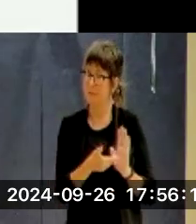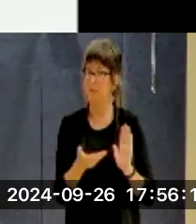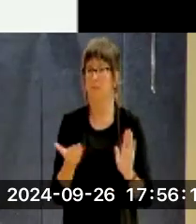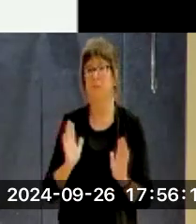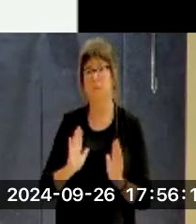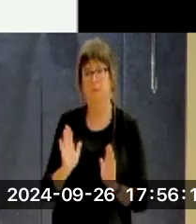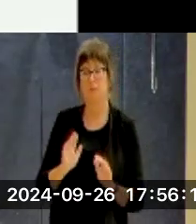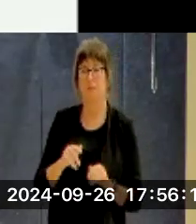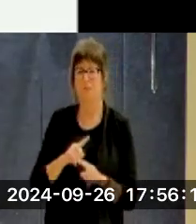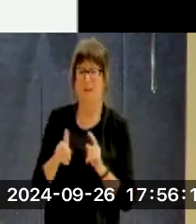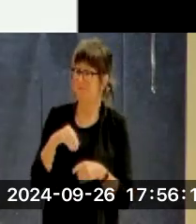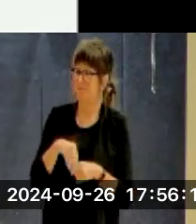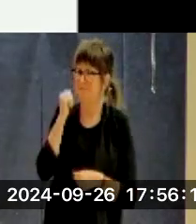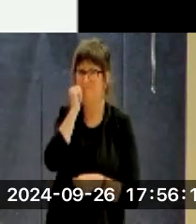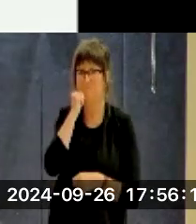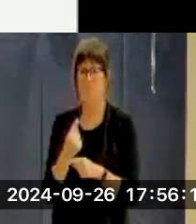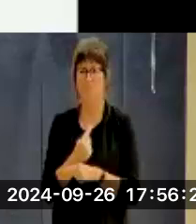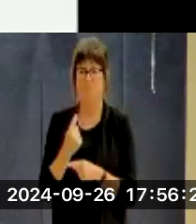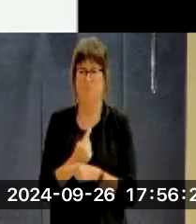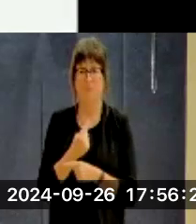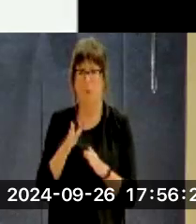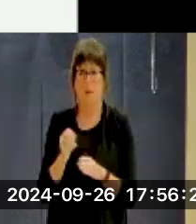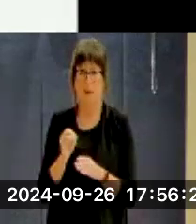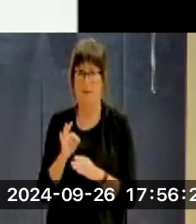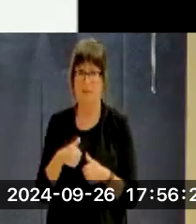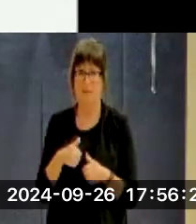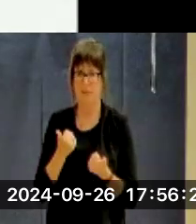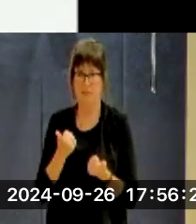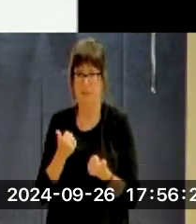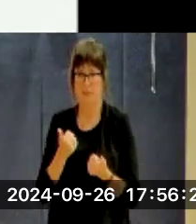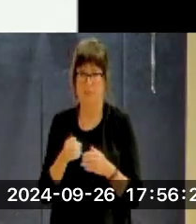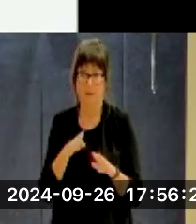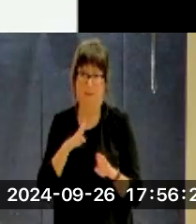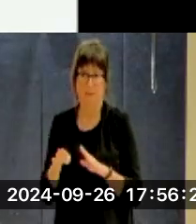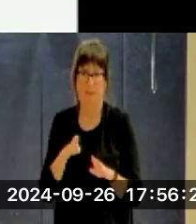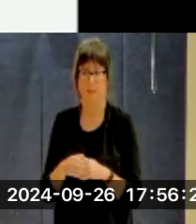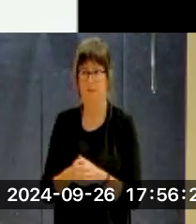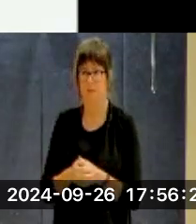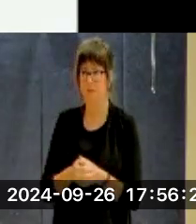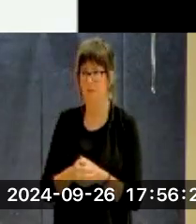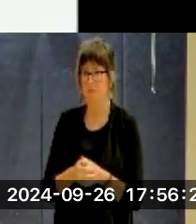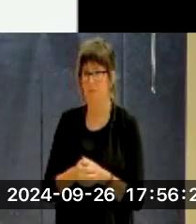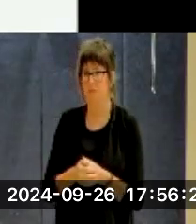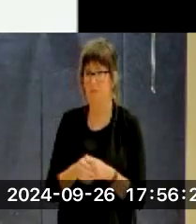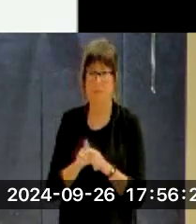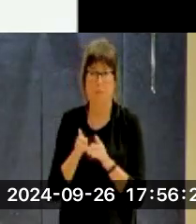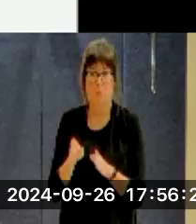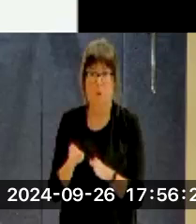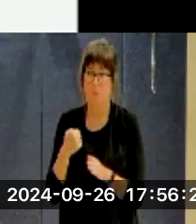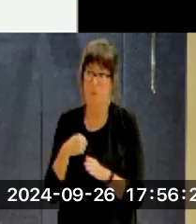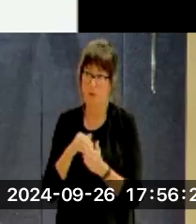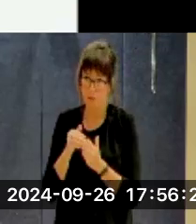our everyday, regular way of doing things, the same way that we often, as a